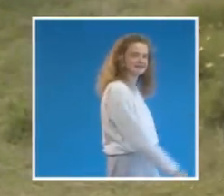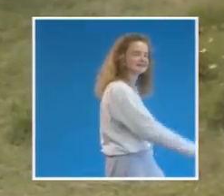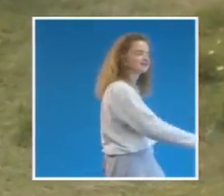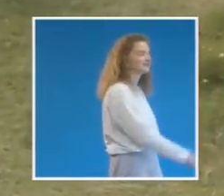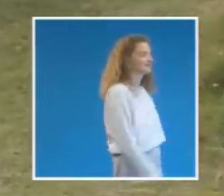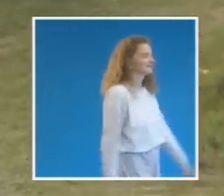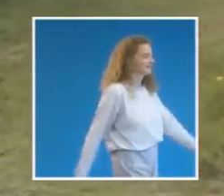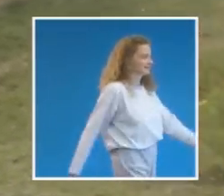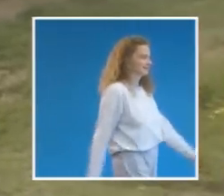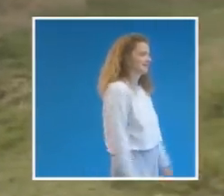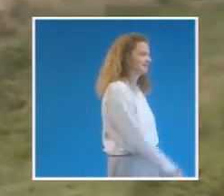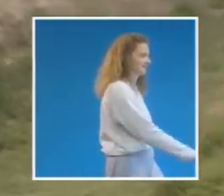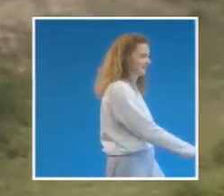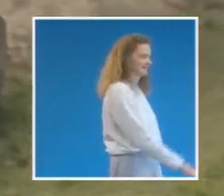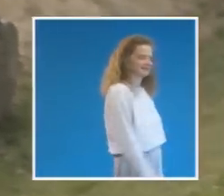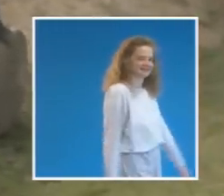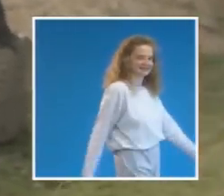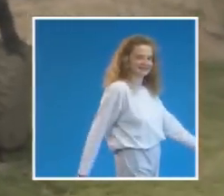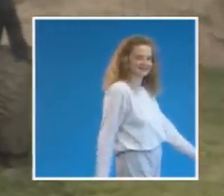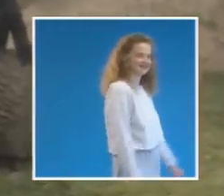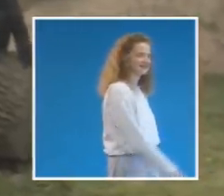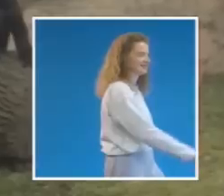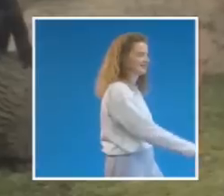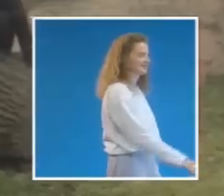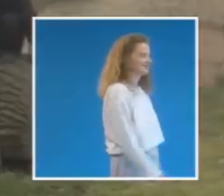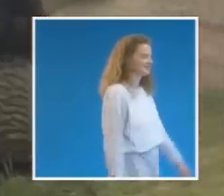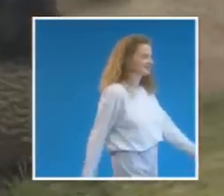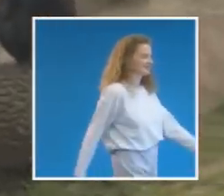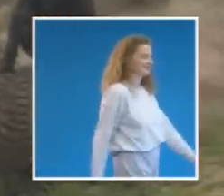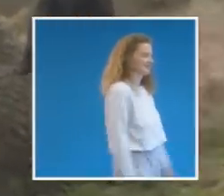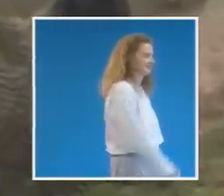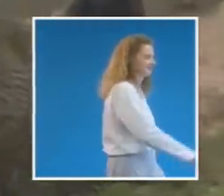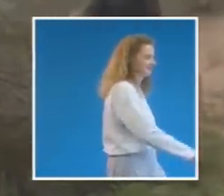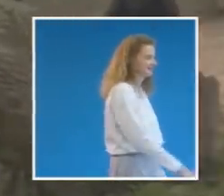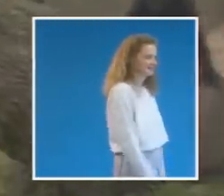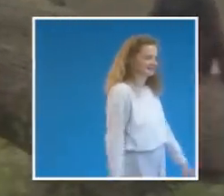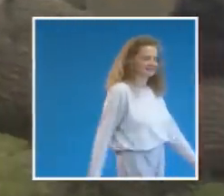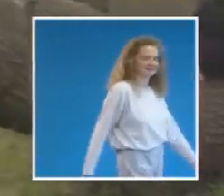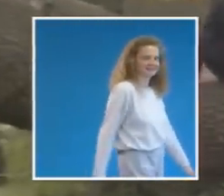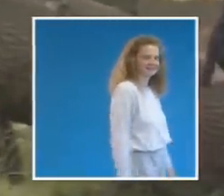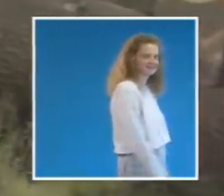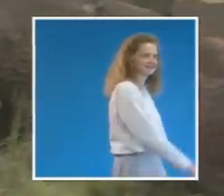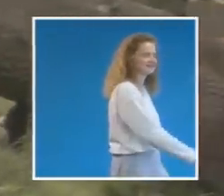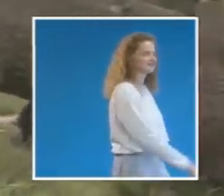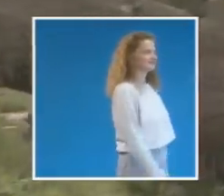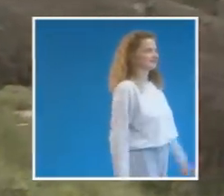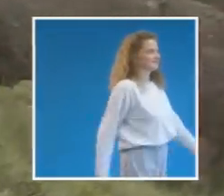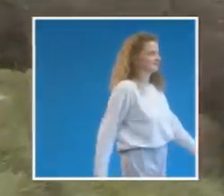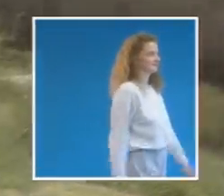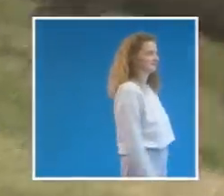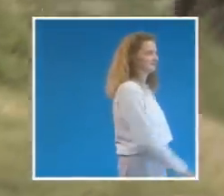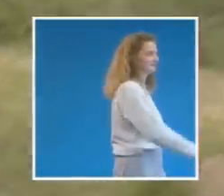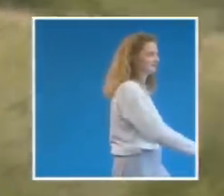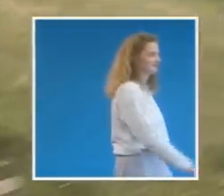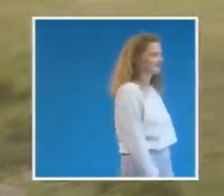he walks along. He is not so old as granddad. He walks